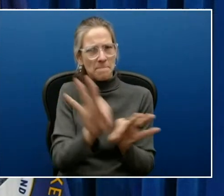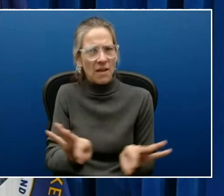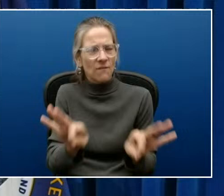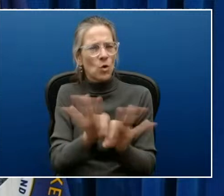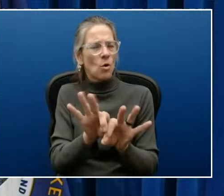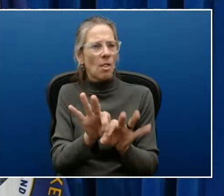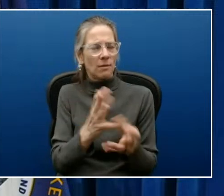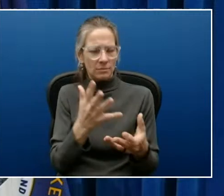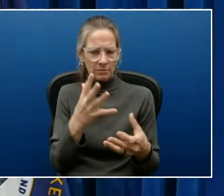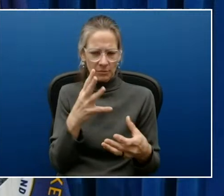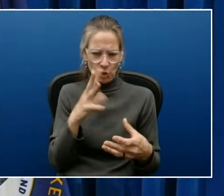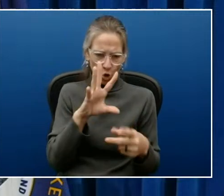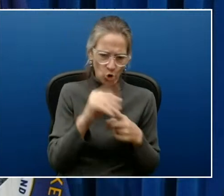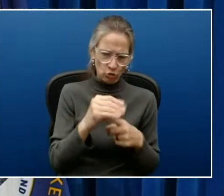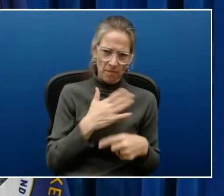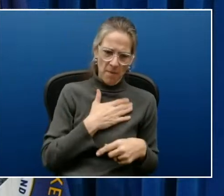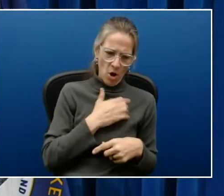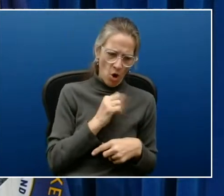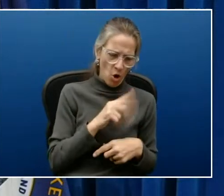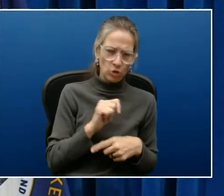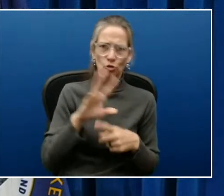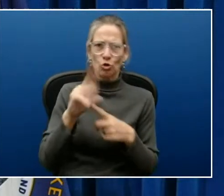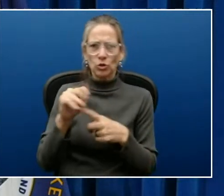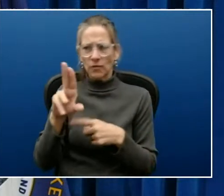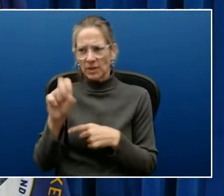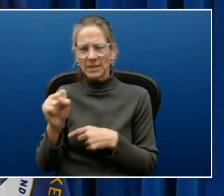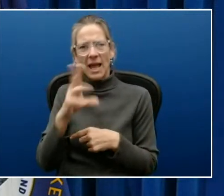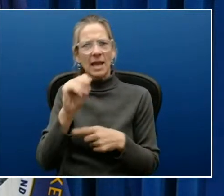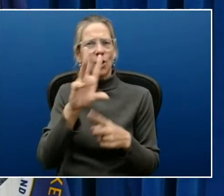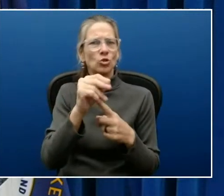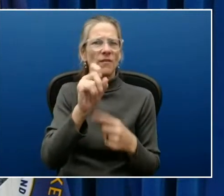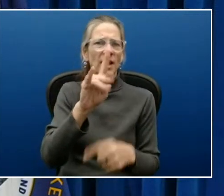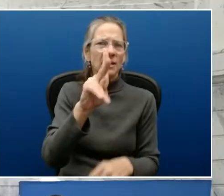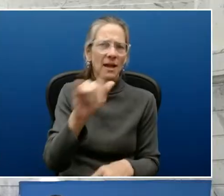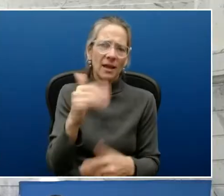the culture of Kentucky and the United States. Thank you.